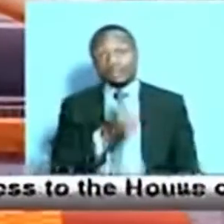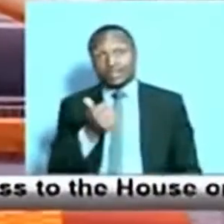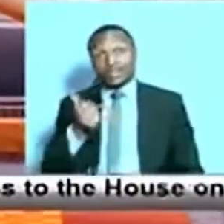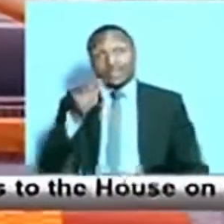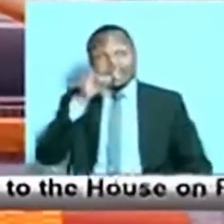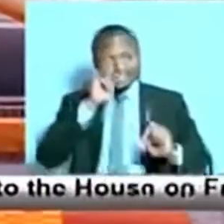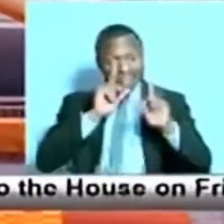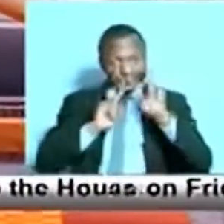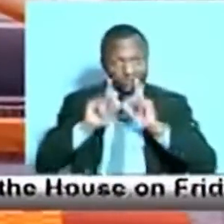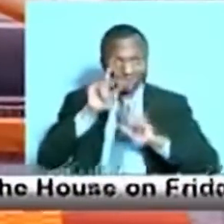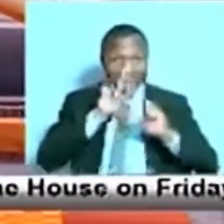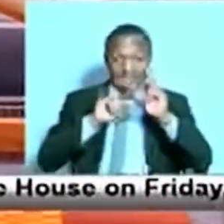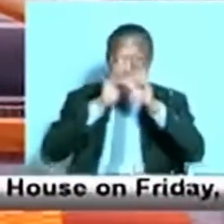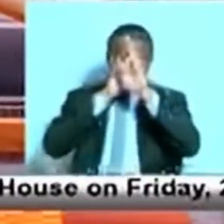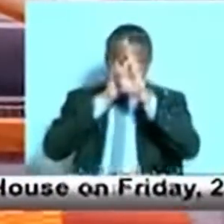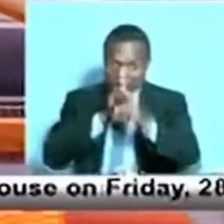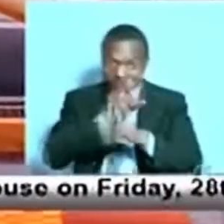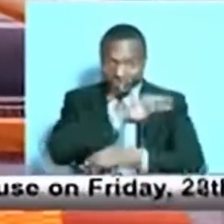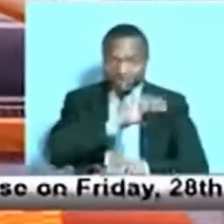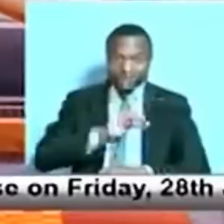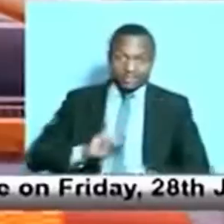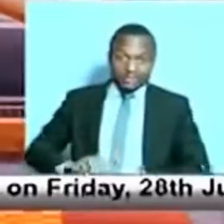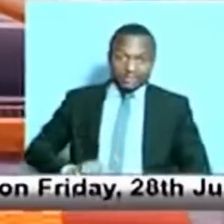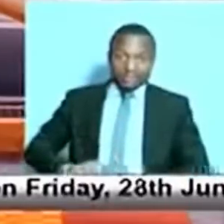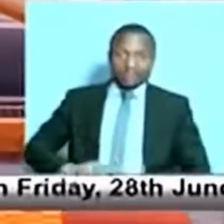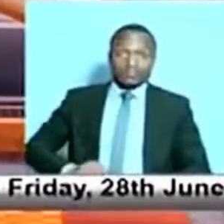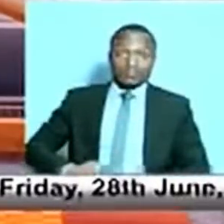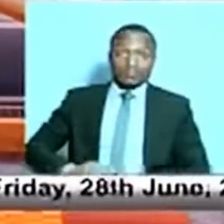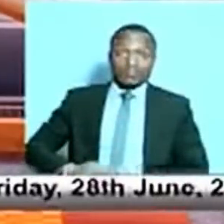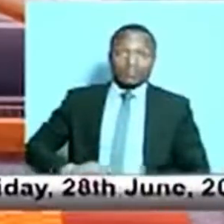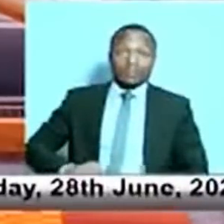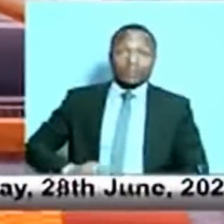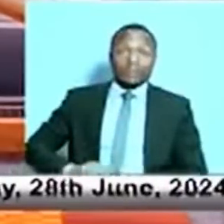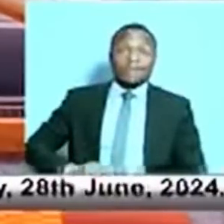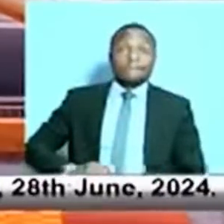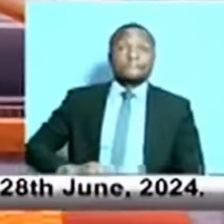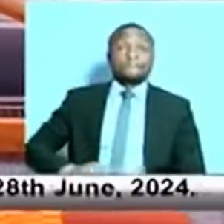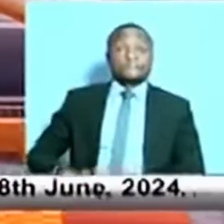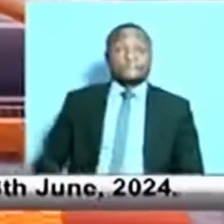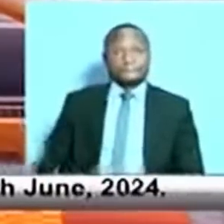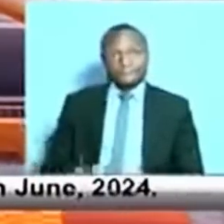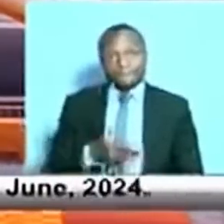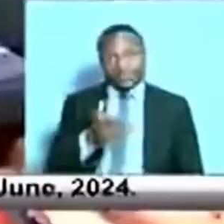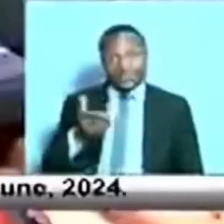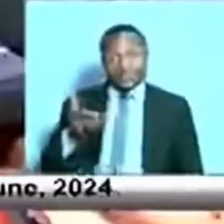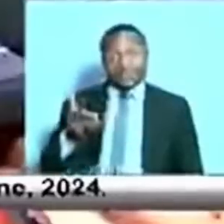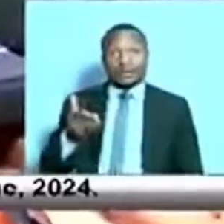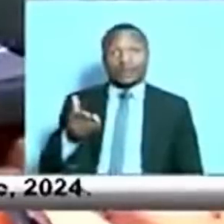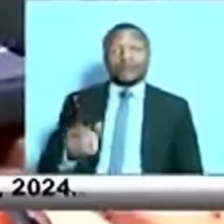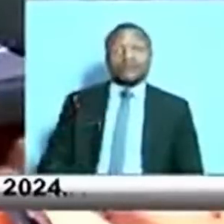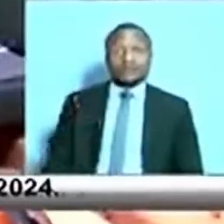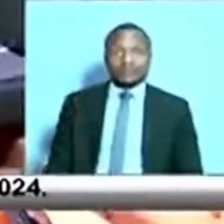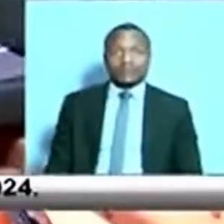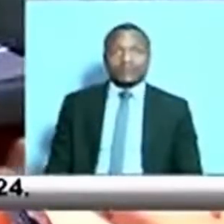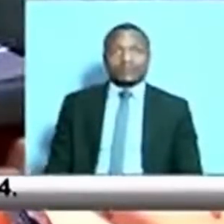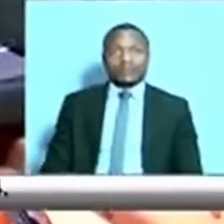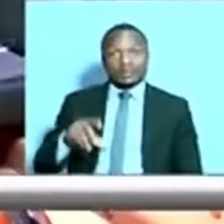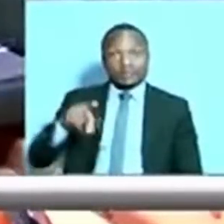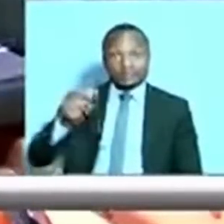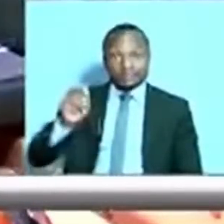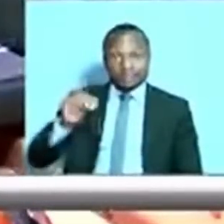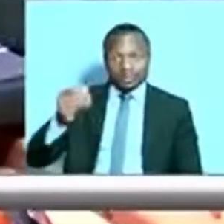further debate? The Honorable Member for Pambasha. Thank you, Madam Speaker. Madam Speaker, as I rise also